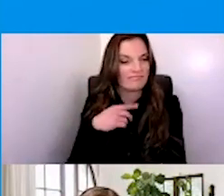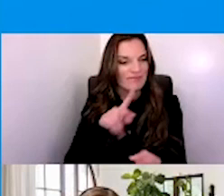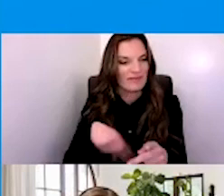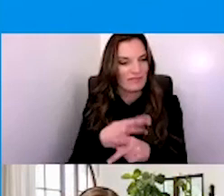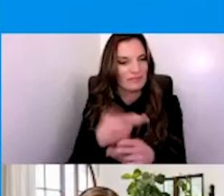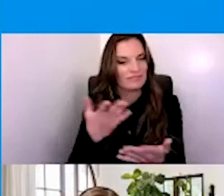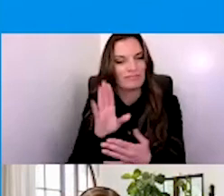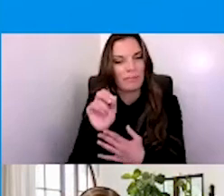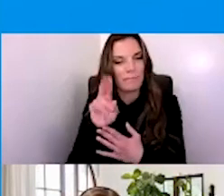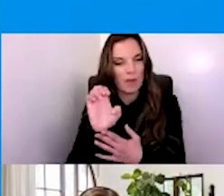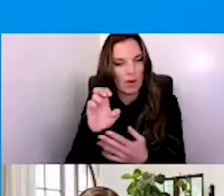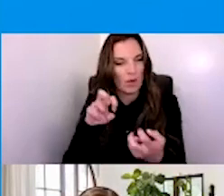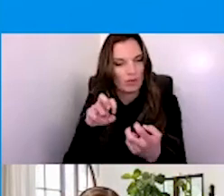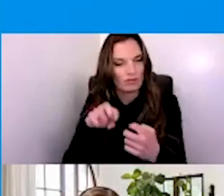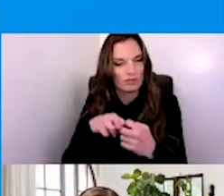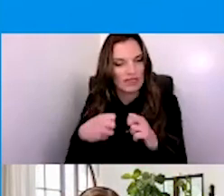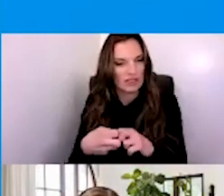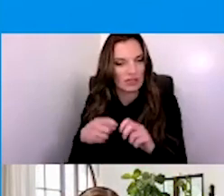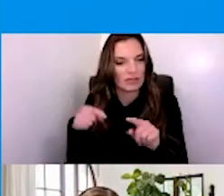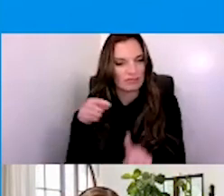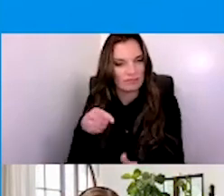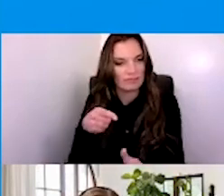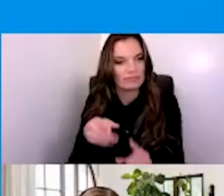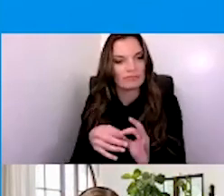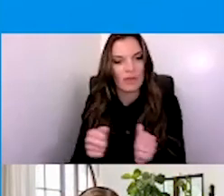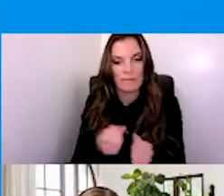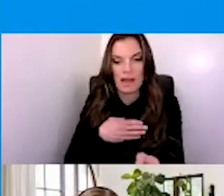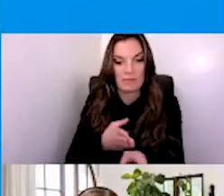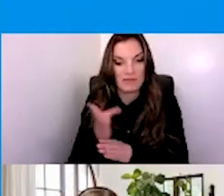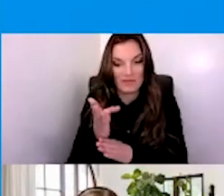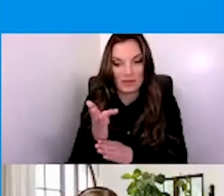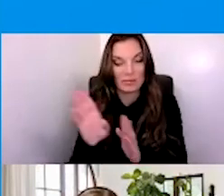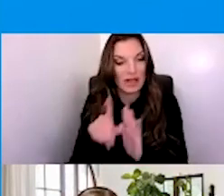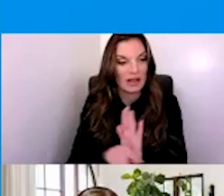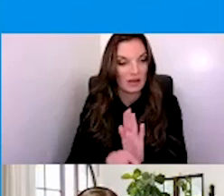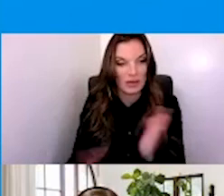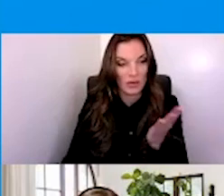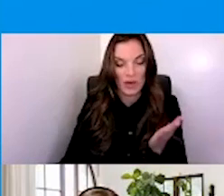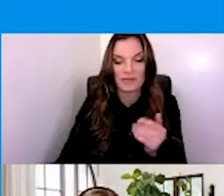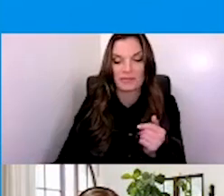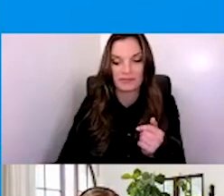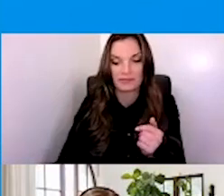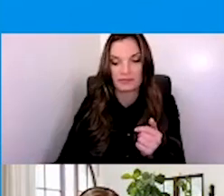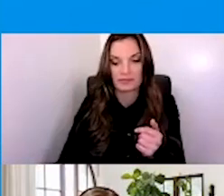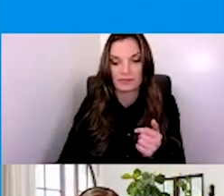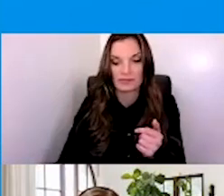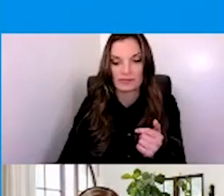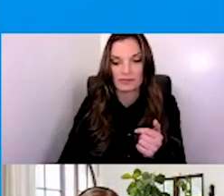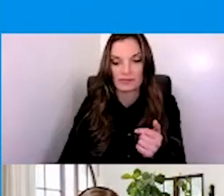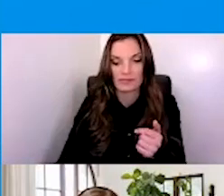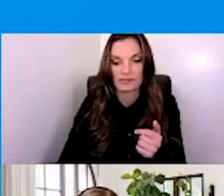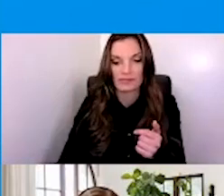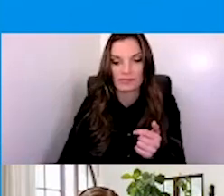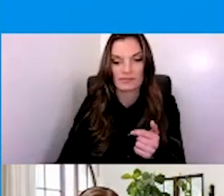It's a bone condition. And a little bit about my professional background, you heard that I am co-founder of the Disabled